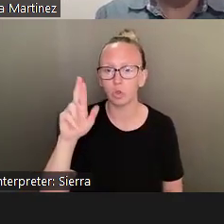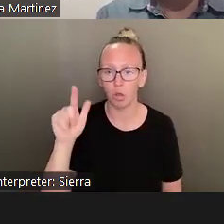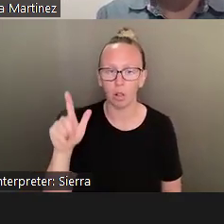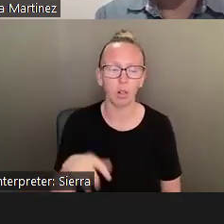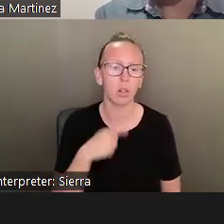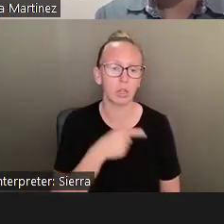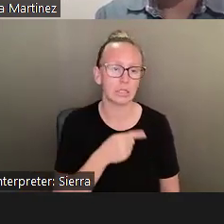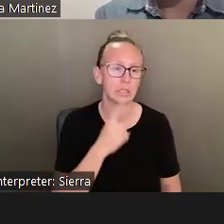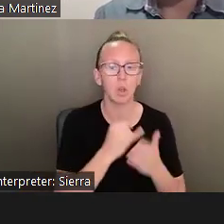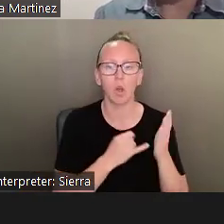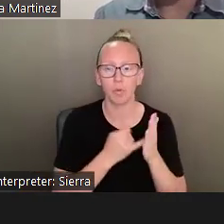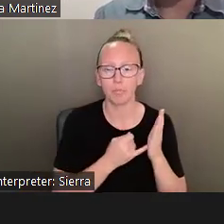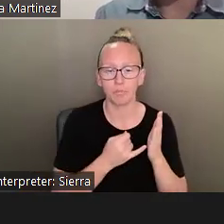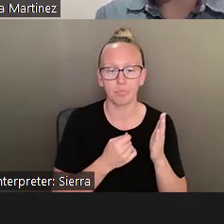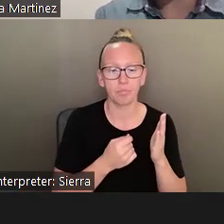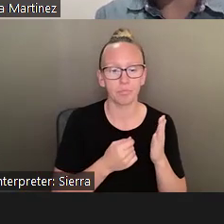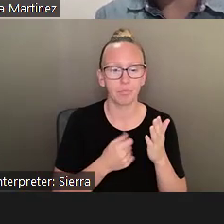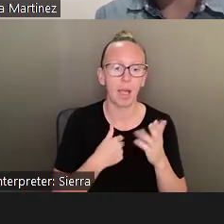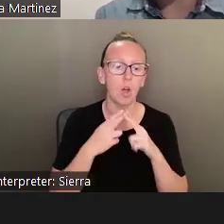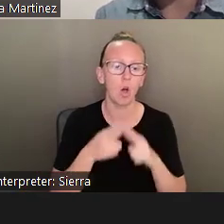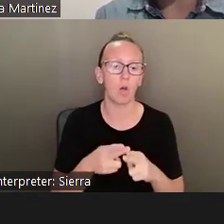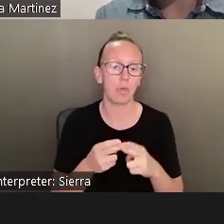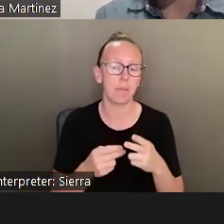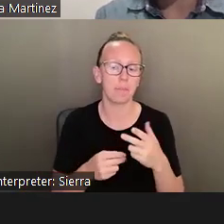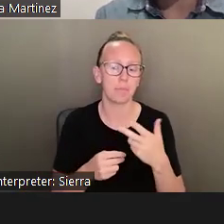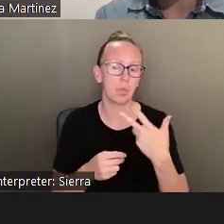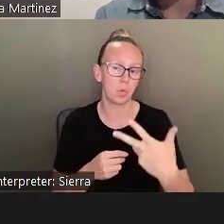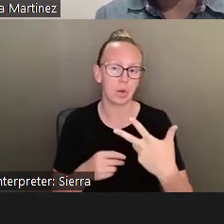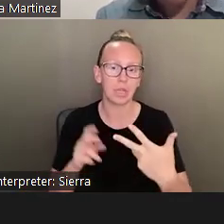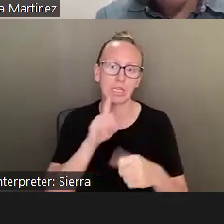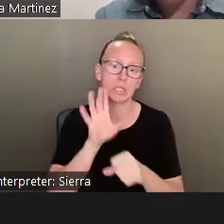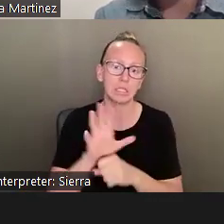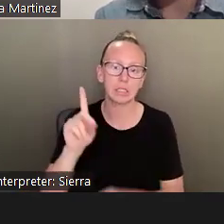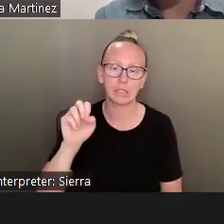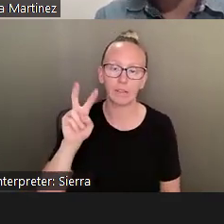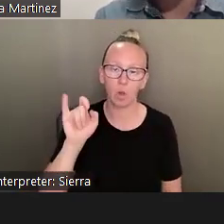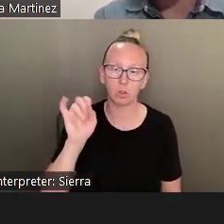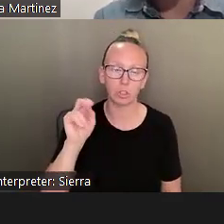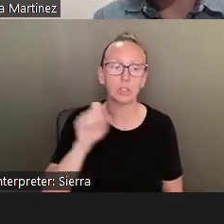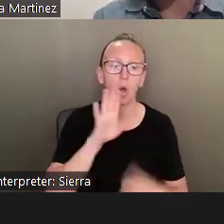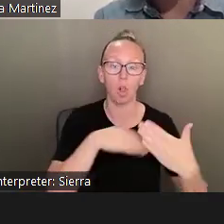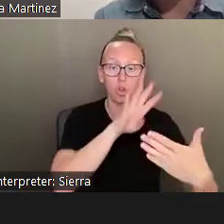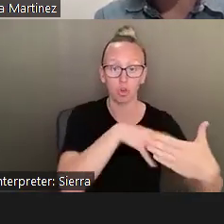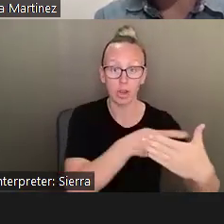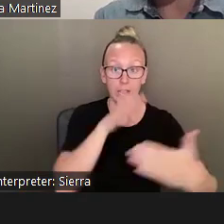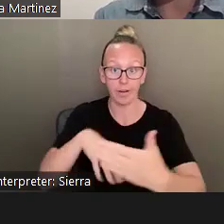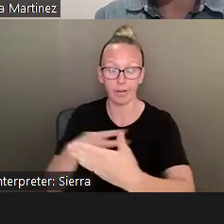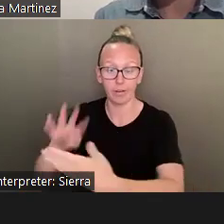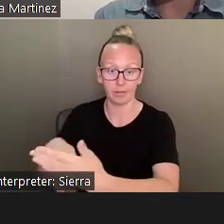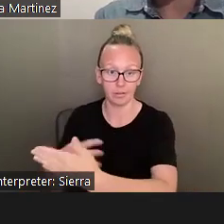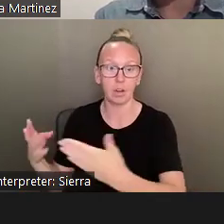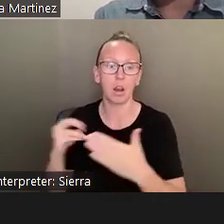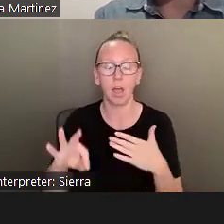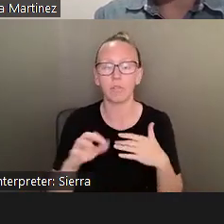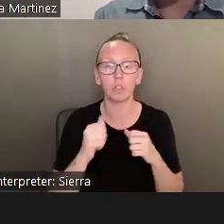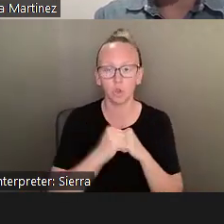call them 3 devotions. And they're all grids of monotype images of stones of various